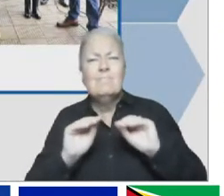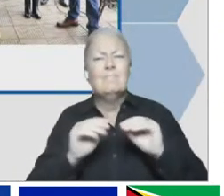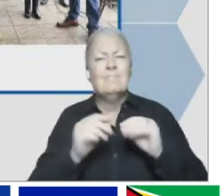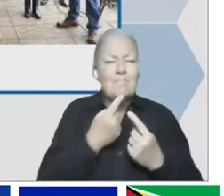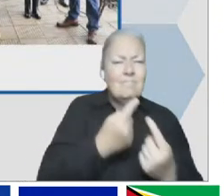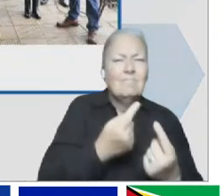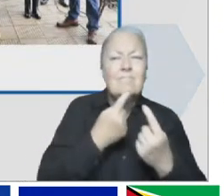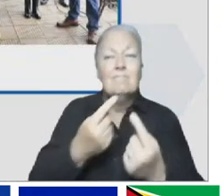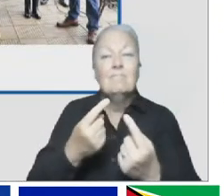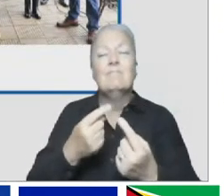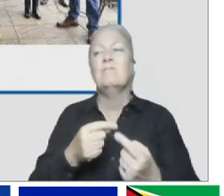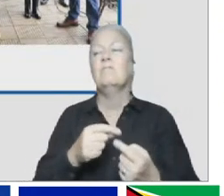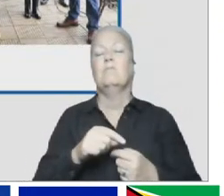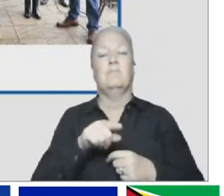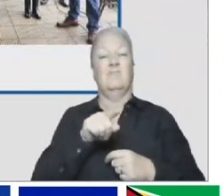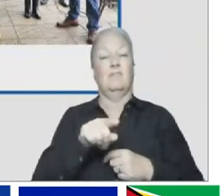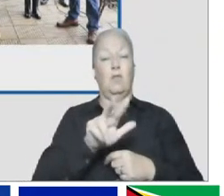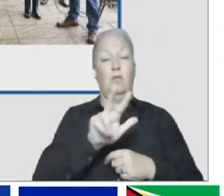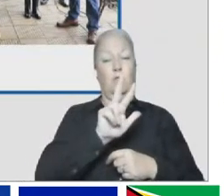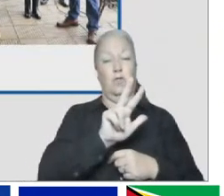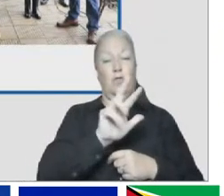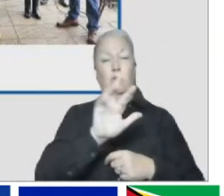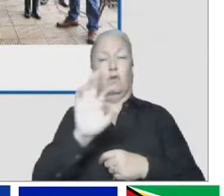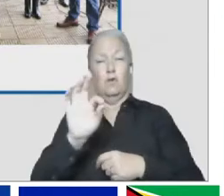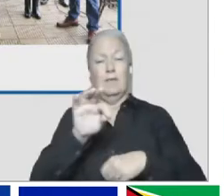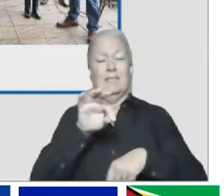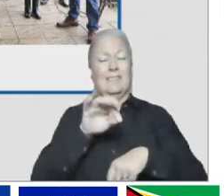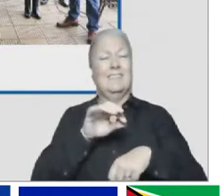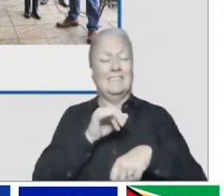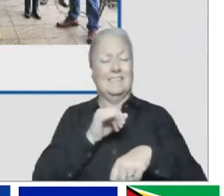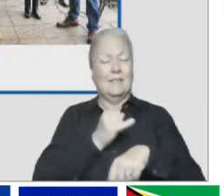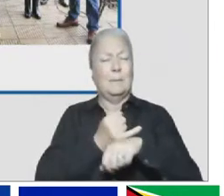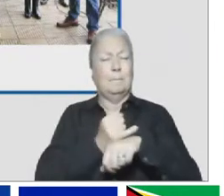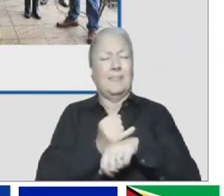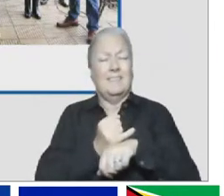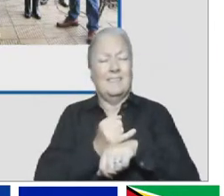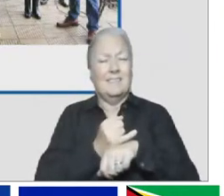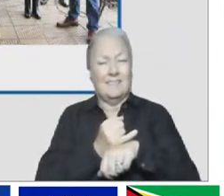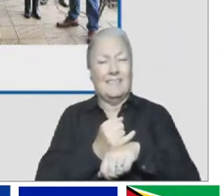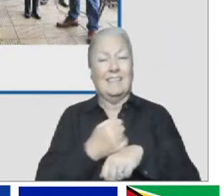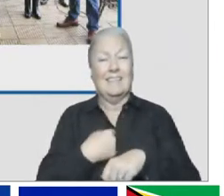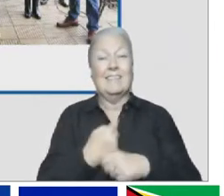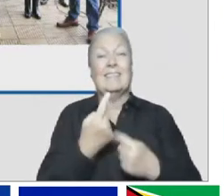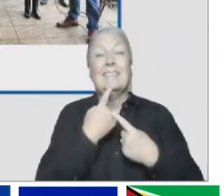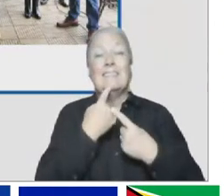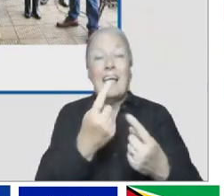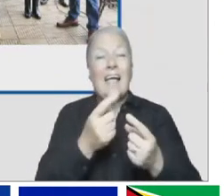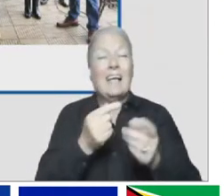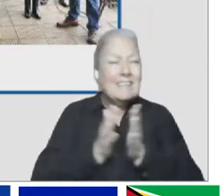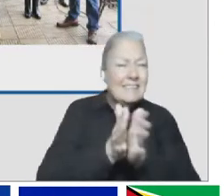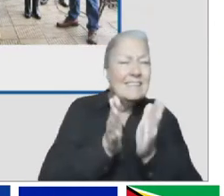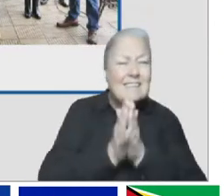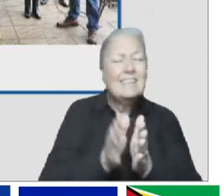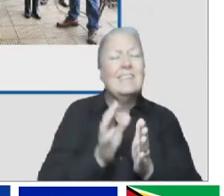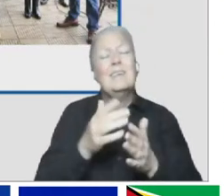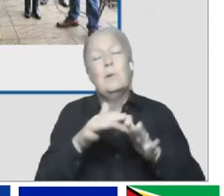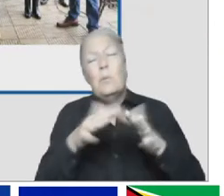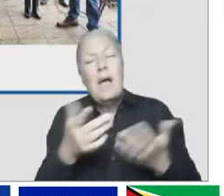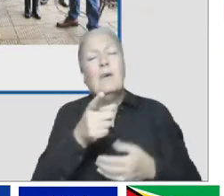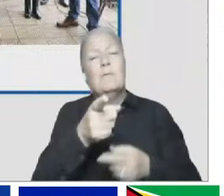30-second message, telling people why it is important to get the vaccine. We had a lot of